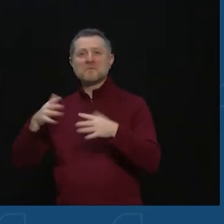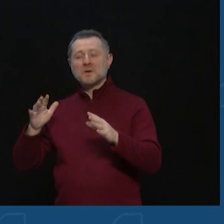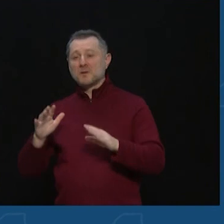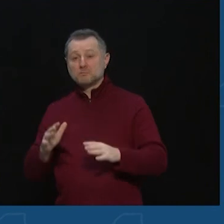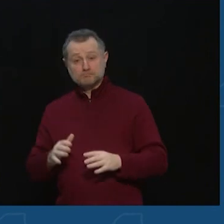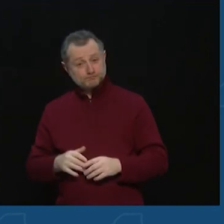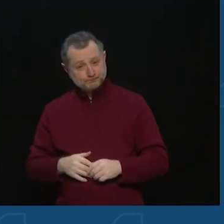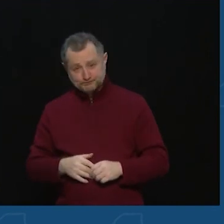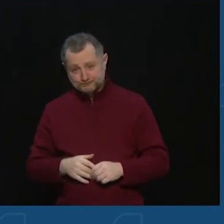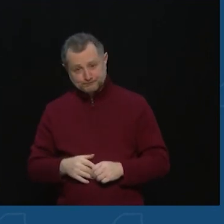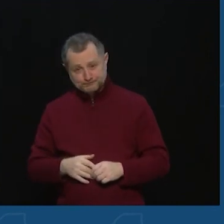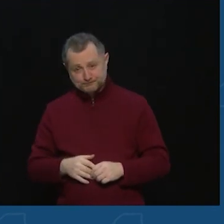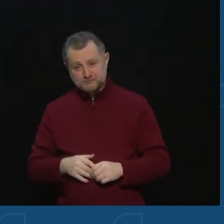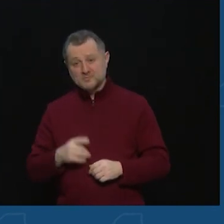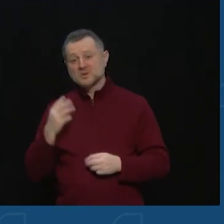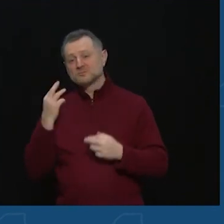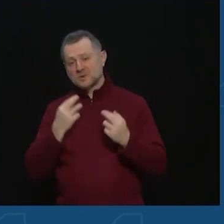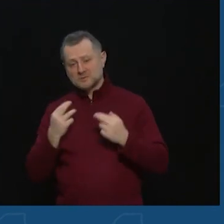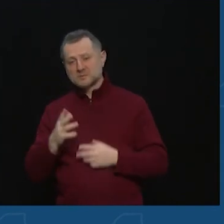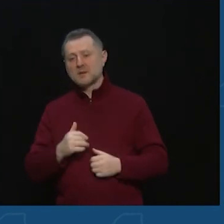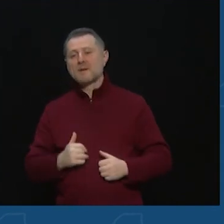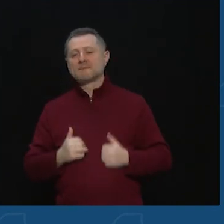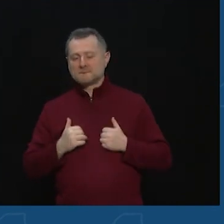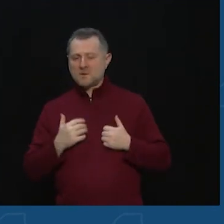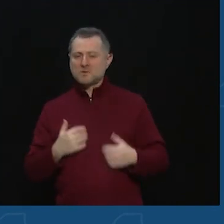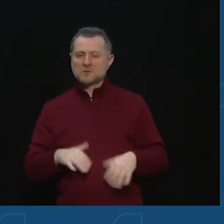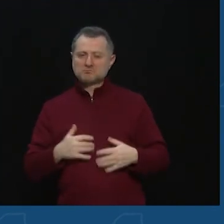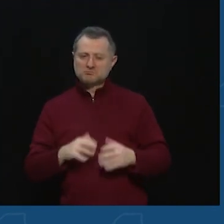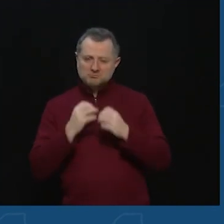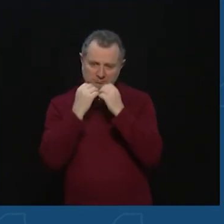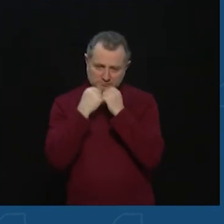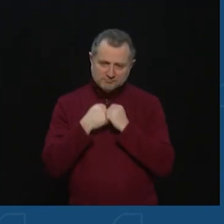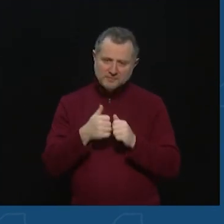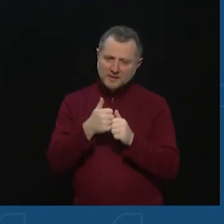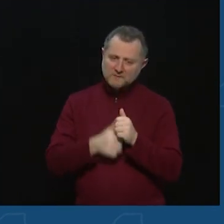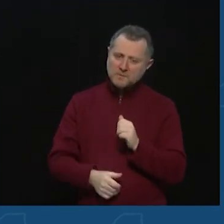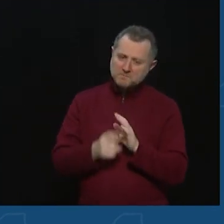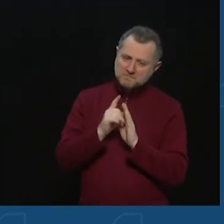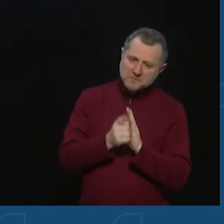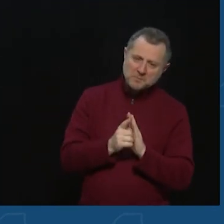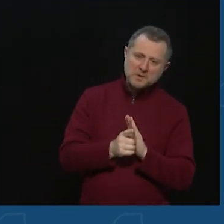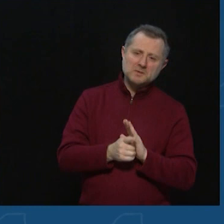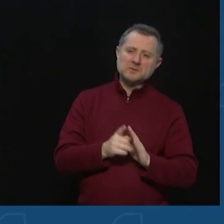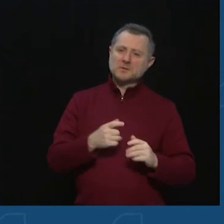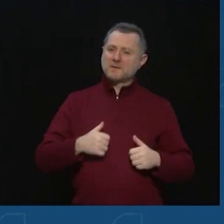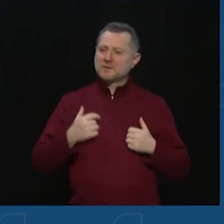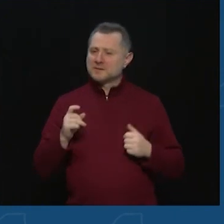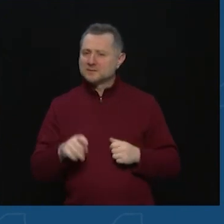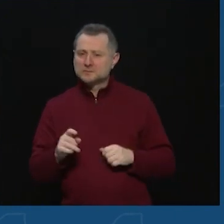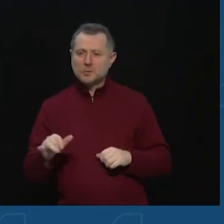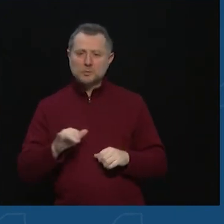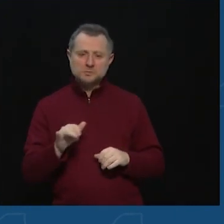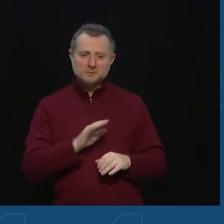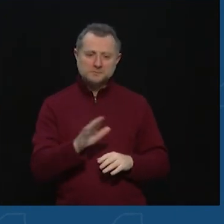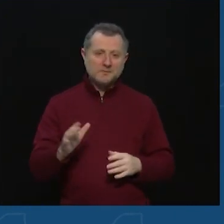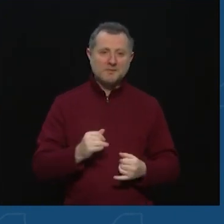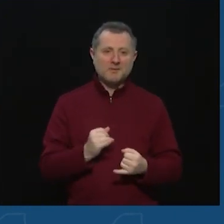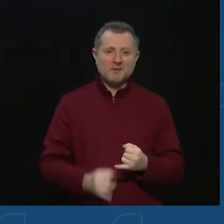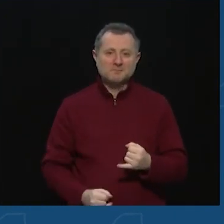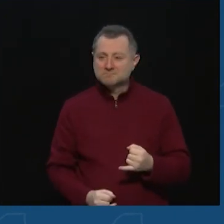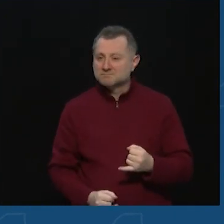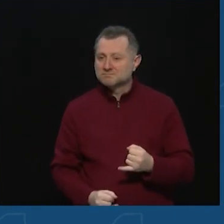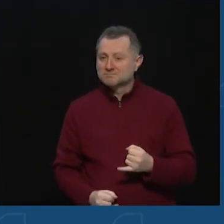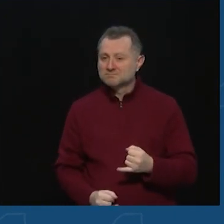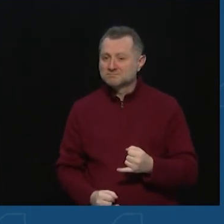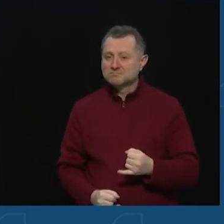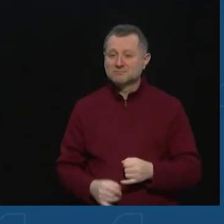very precious, you treasure it, and you live every single moment as if it's your last. That, my friends, when you look